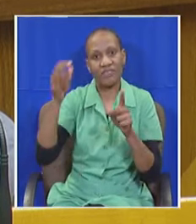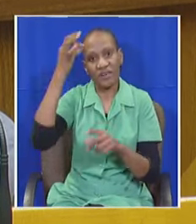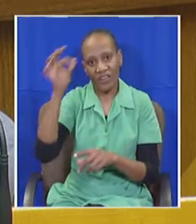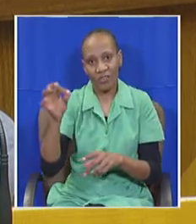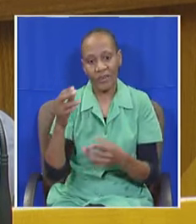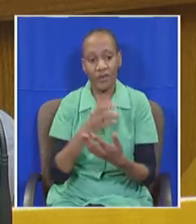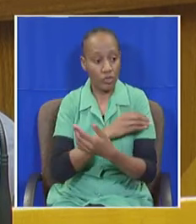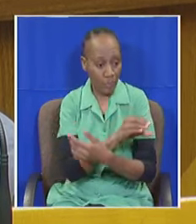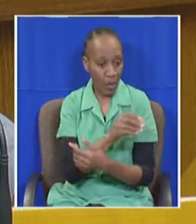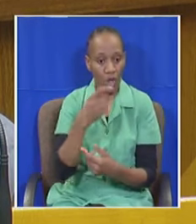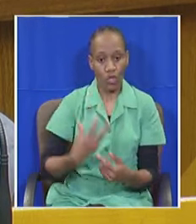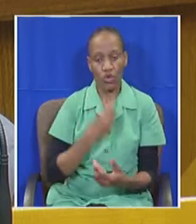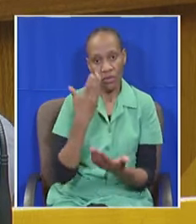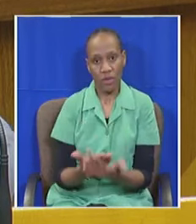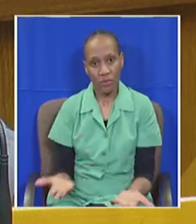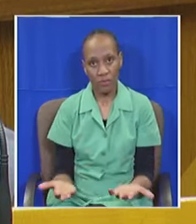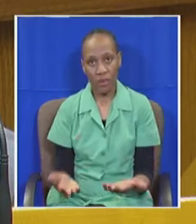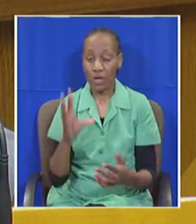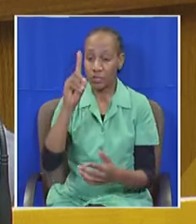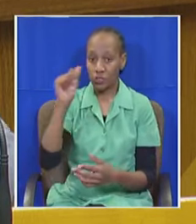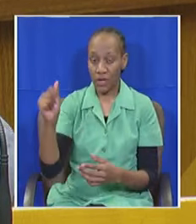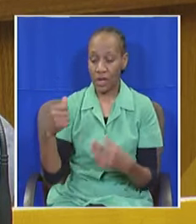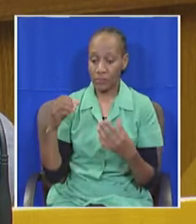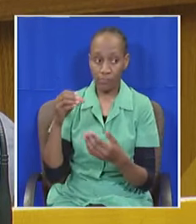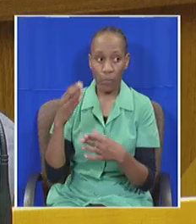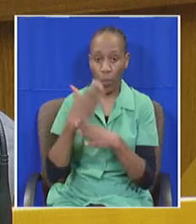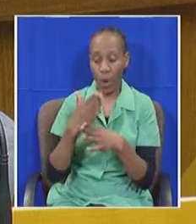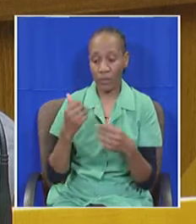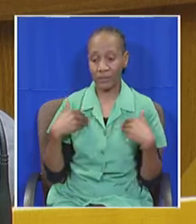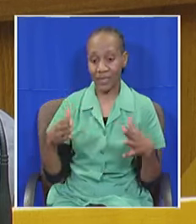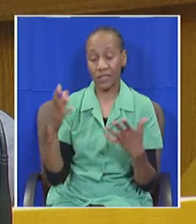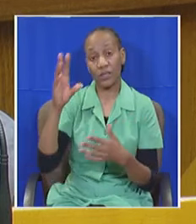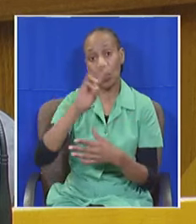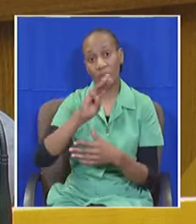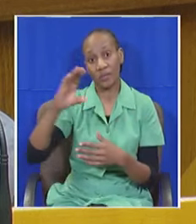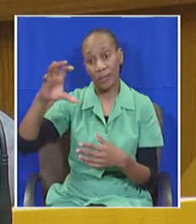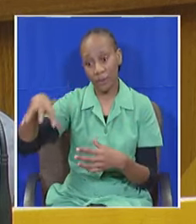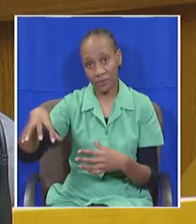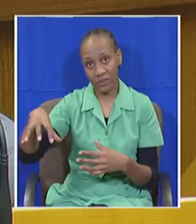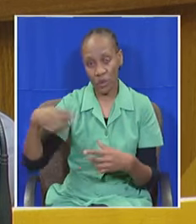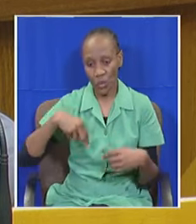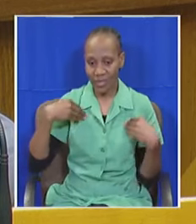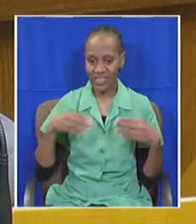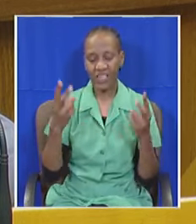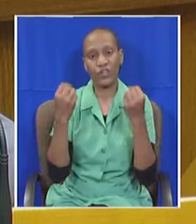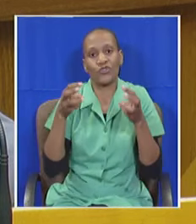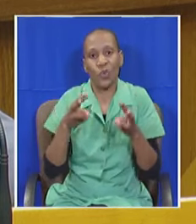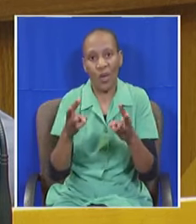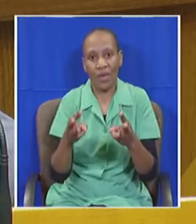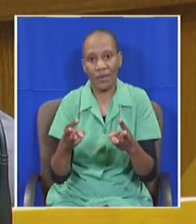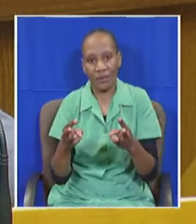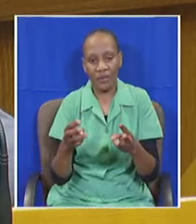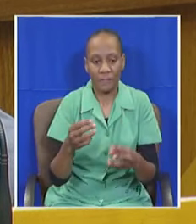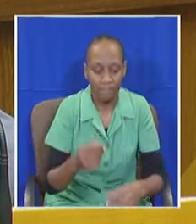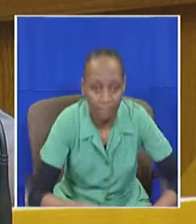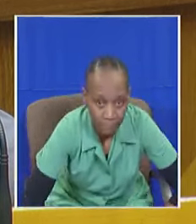empower our youth. Since the DA became the government in the Western Cape, we have broken new ground and have both the highest retention rates and